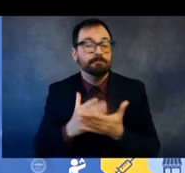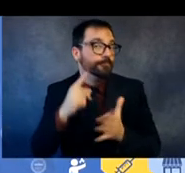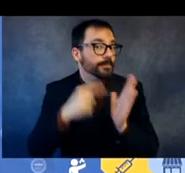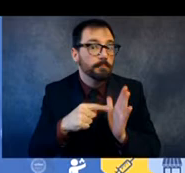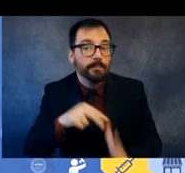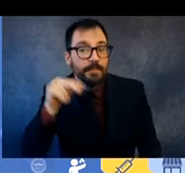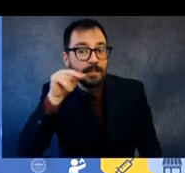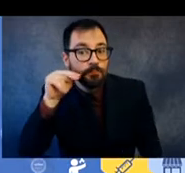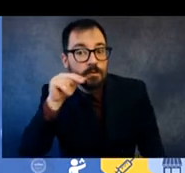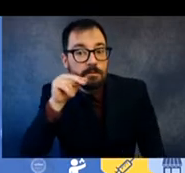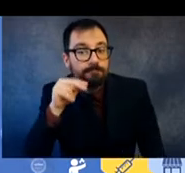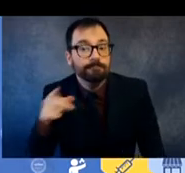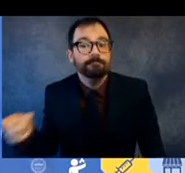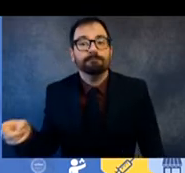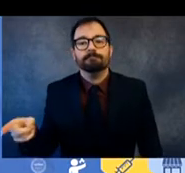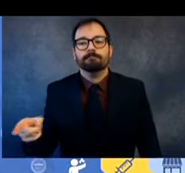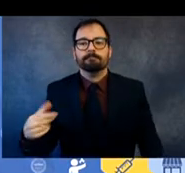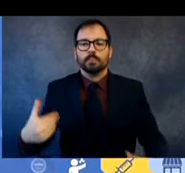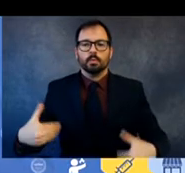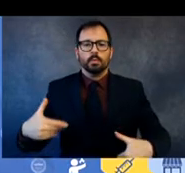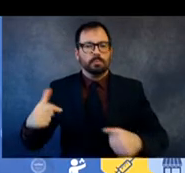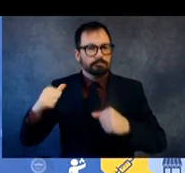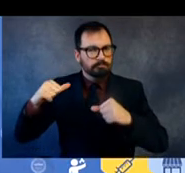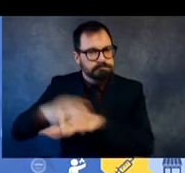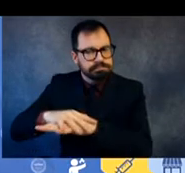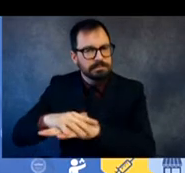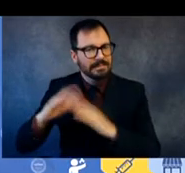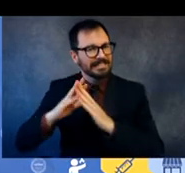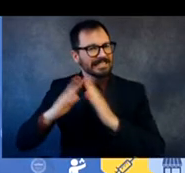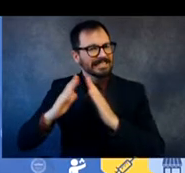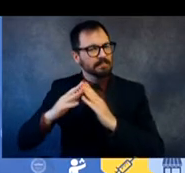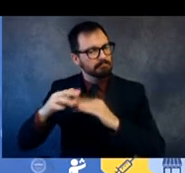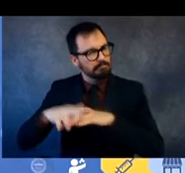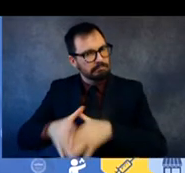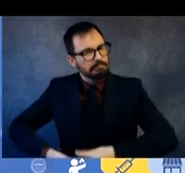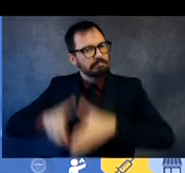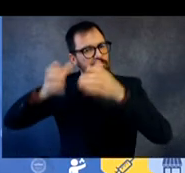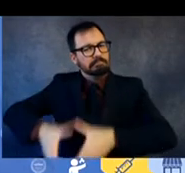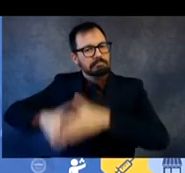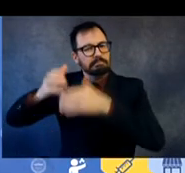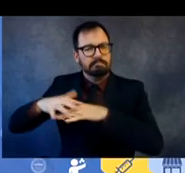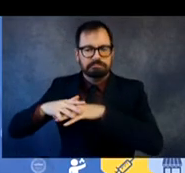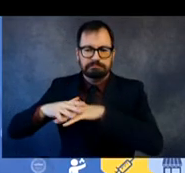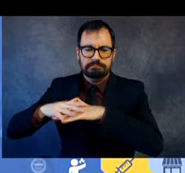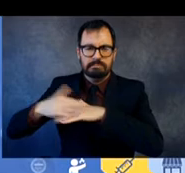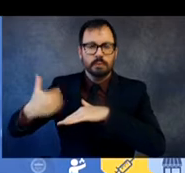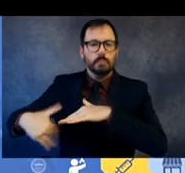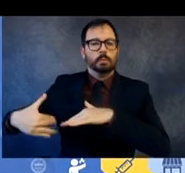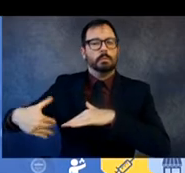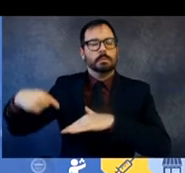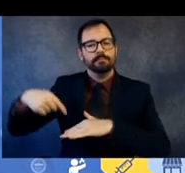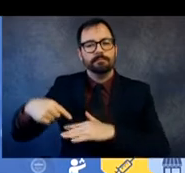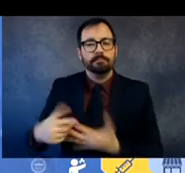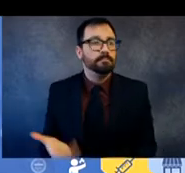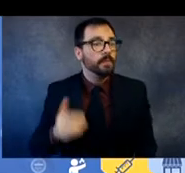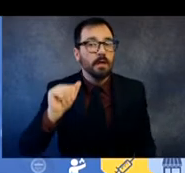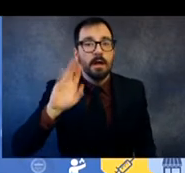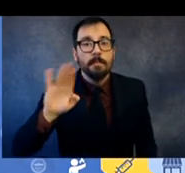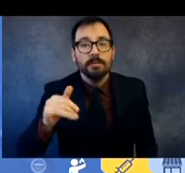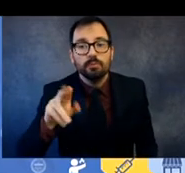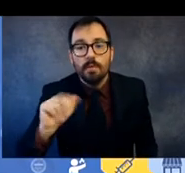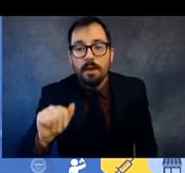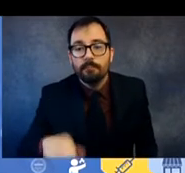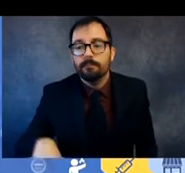you've got heavily, densely populated cities like Abuja and Lagos, where